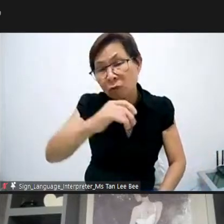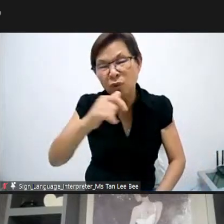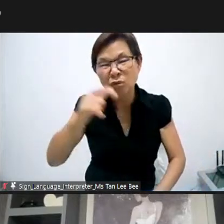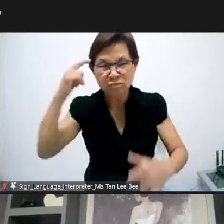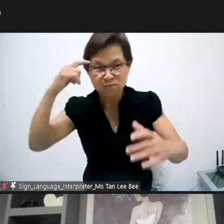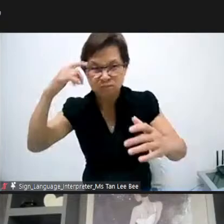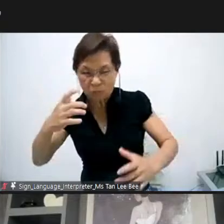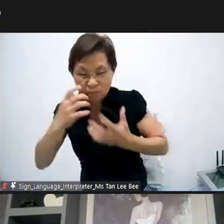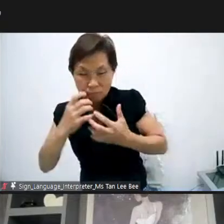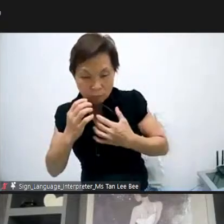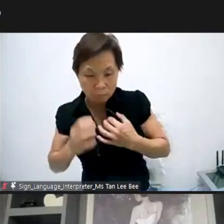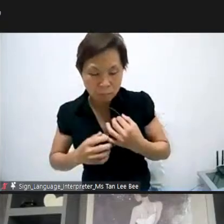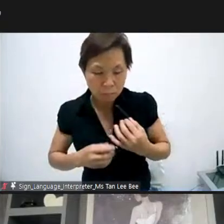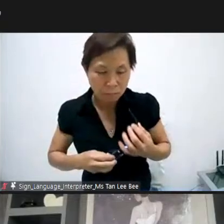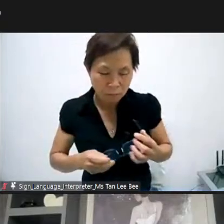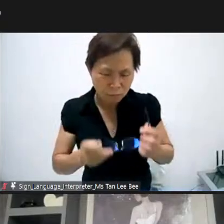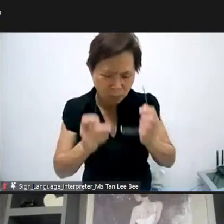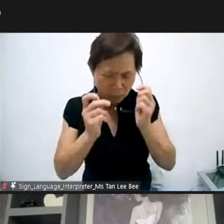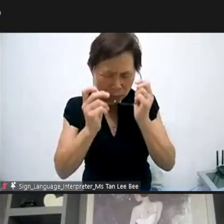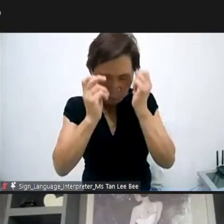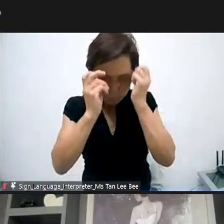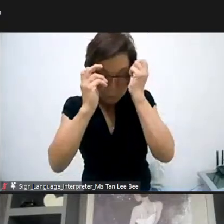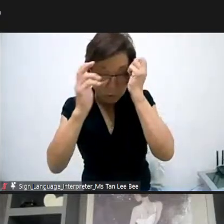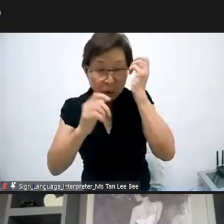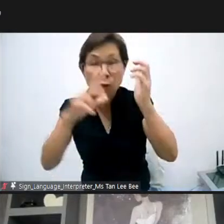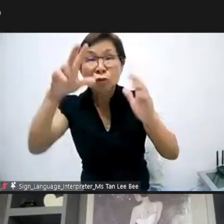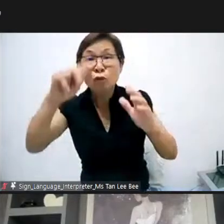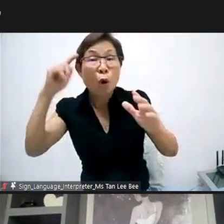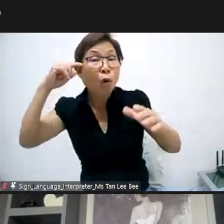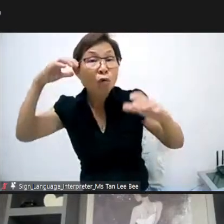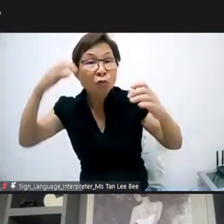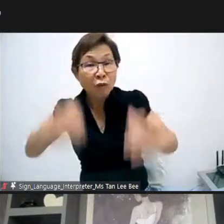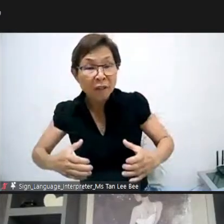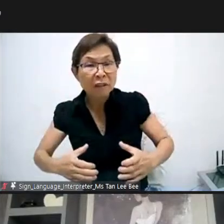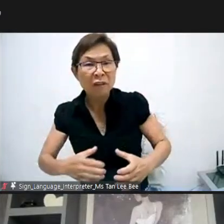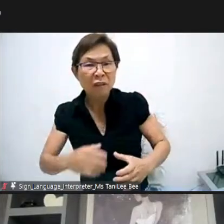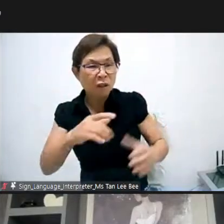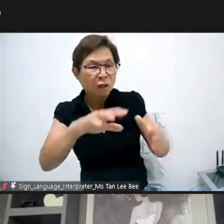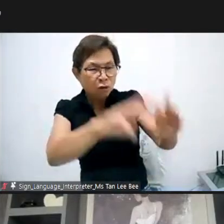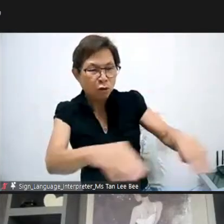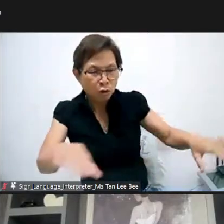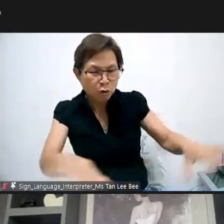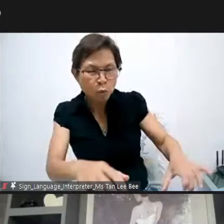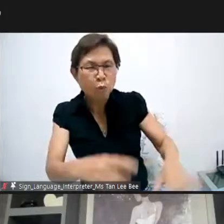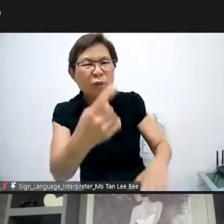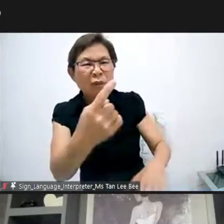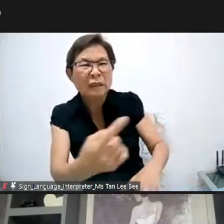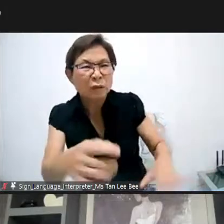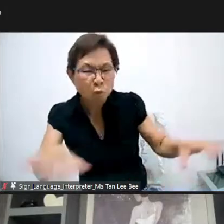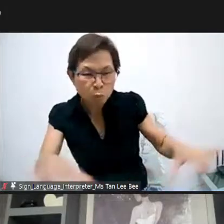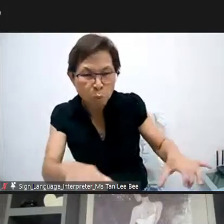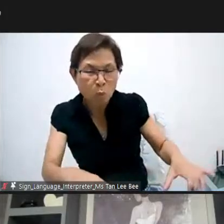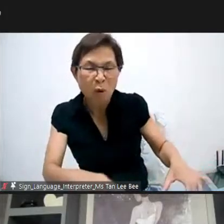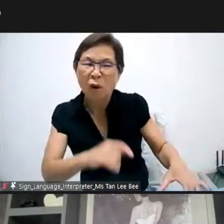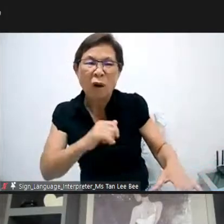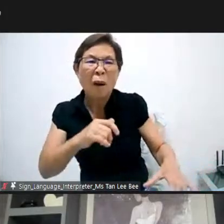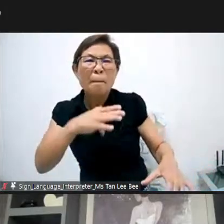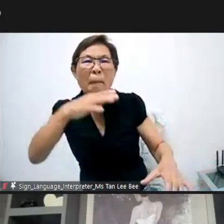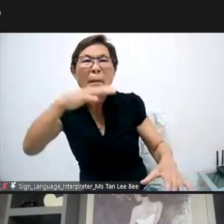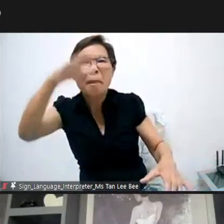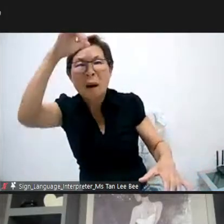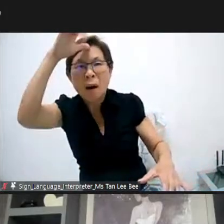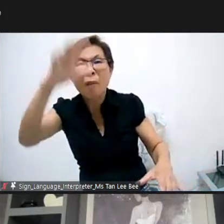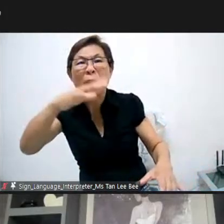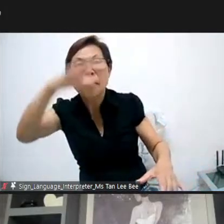confidence, or they don't trust their student, their own student to do something. So for me, fun,